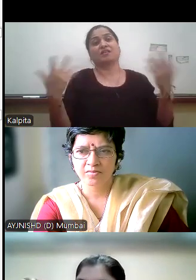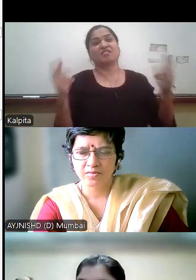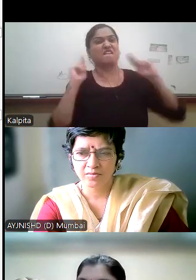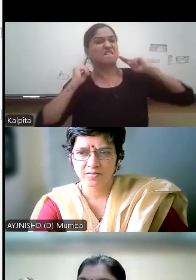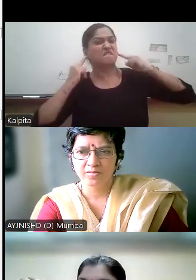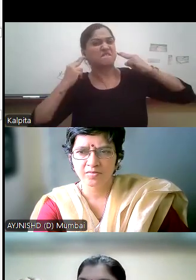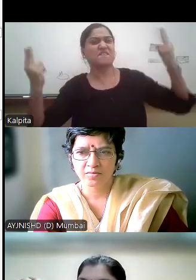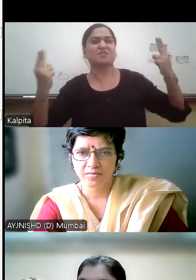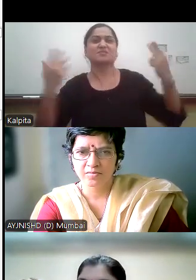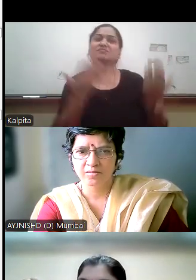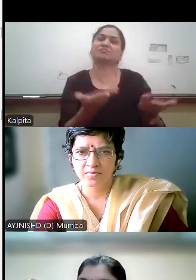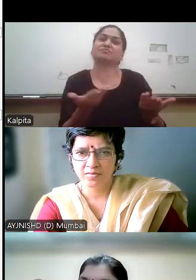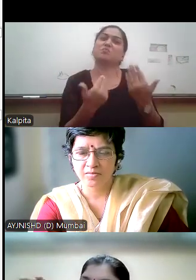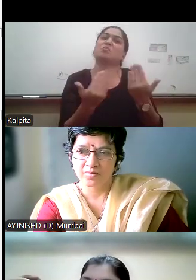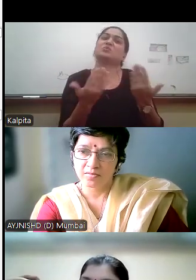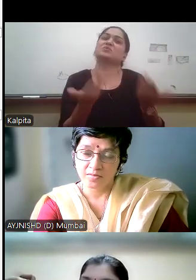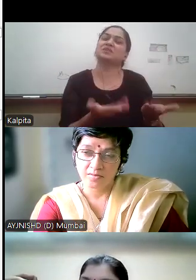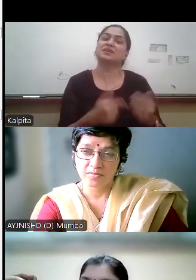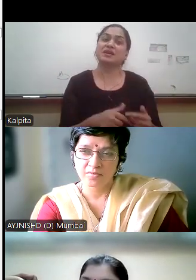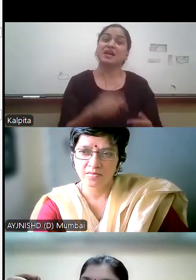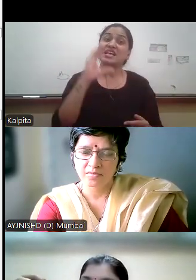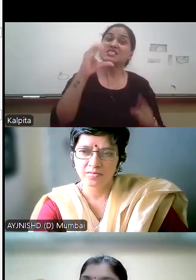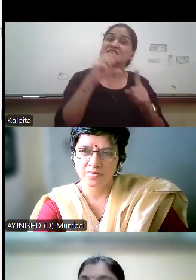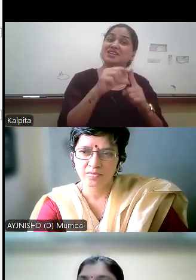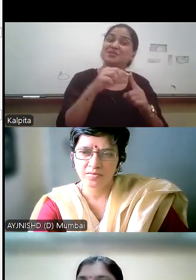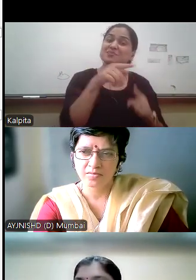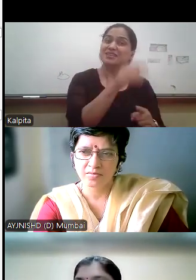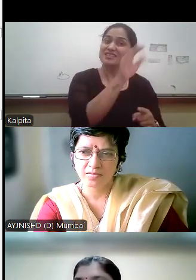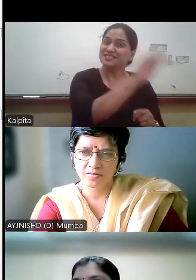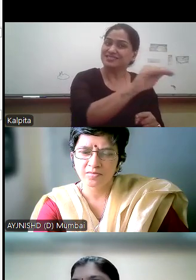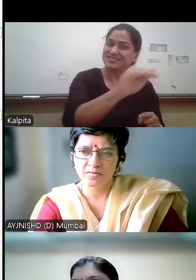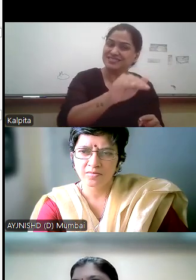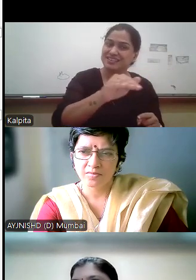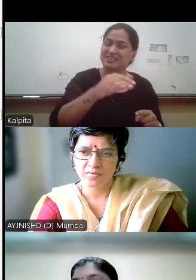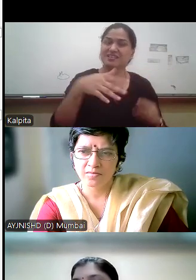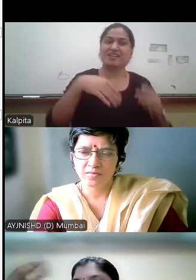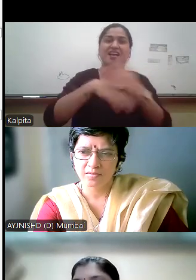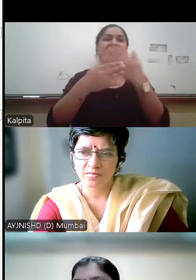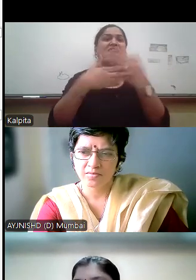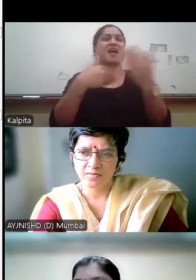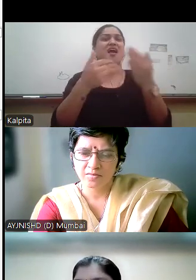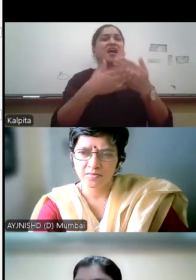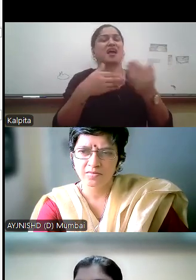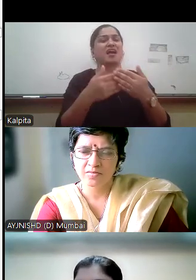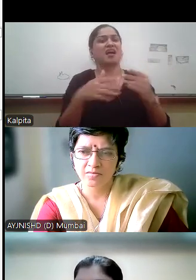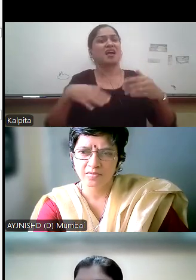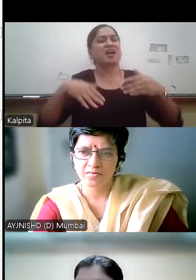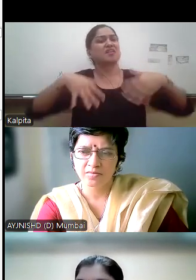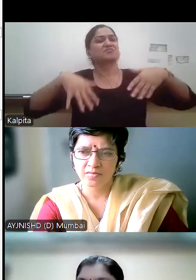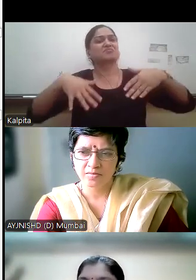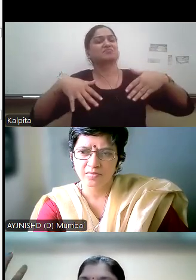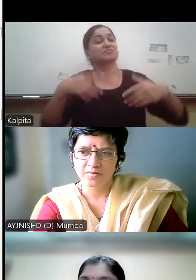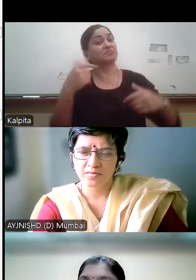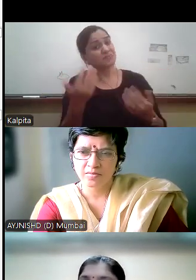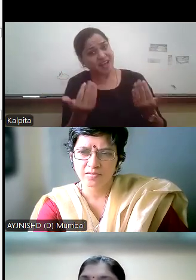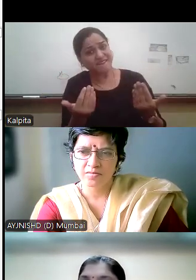like diplegic cerebral palsy children have normal hand movements. So we can make the child make very good paintings. Then